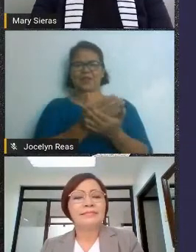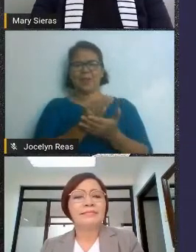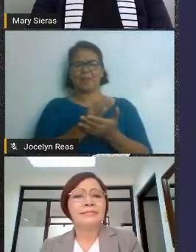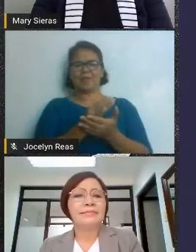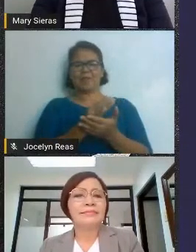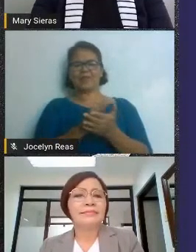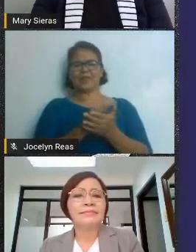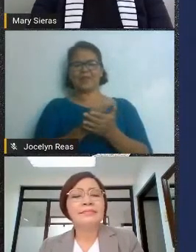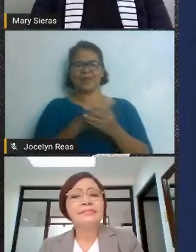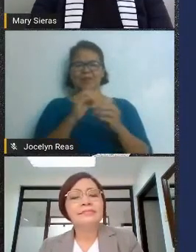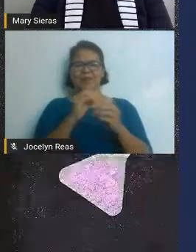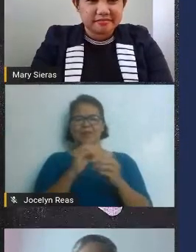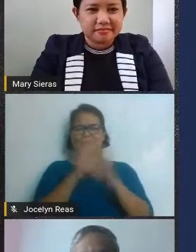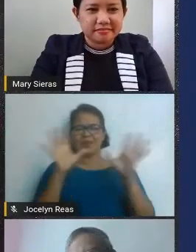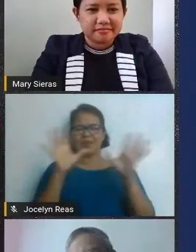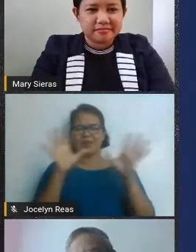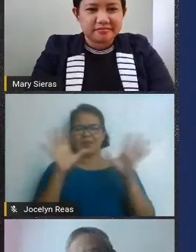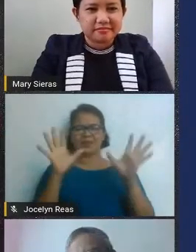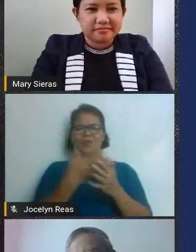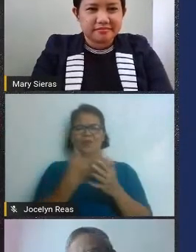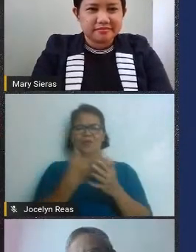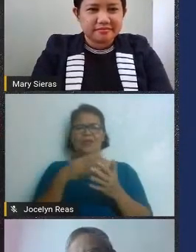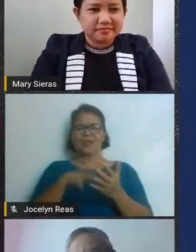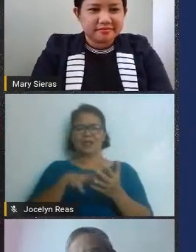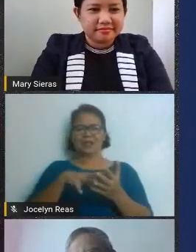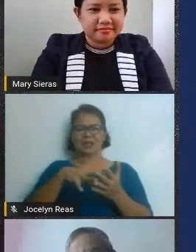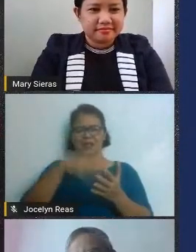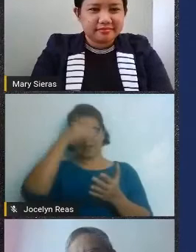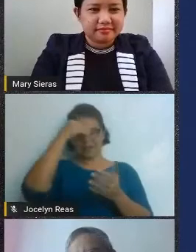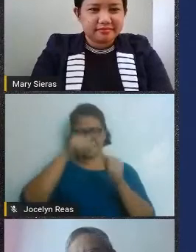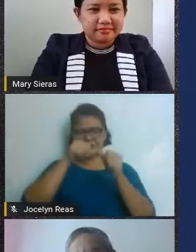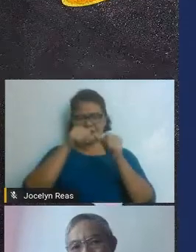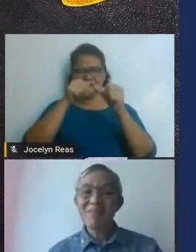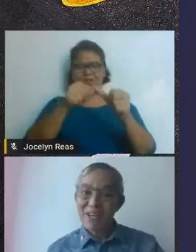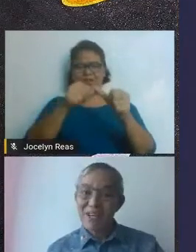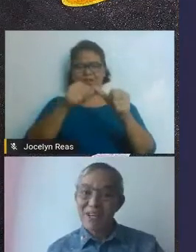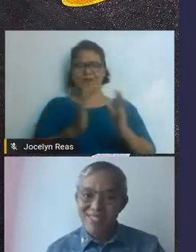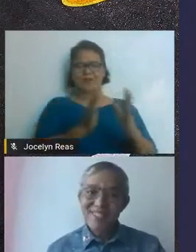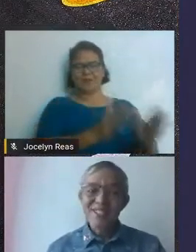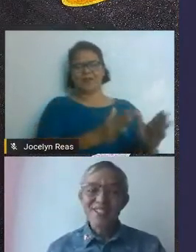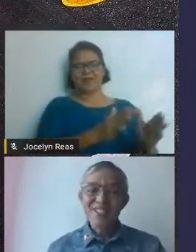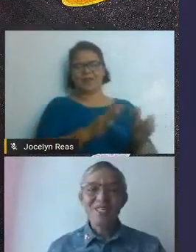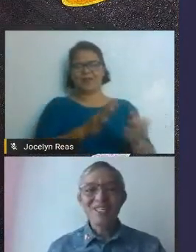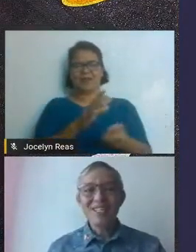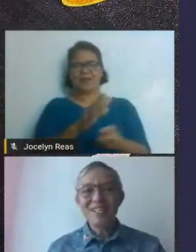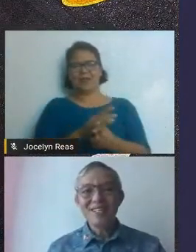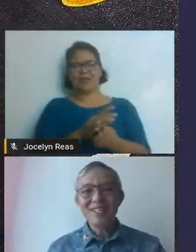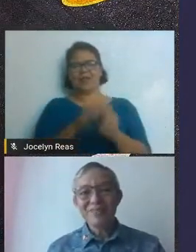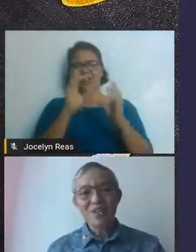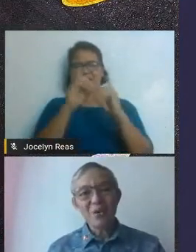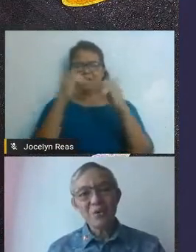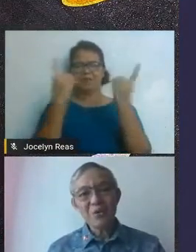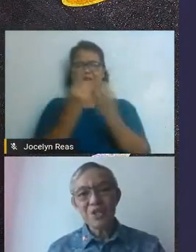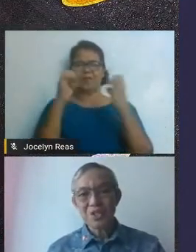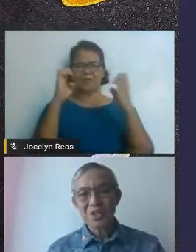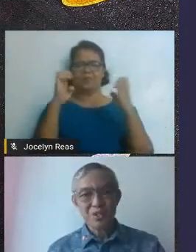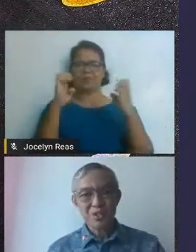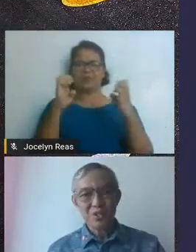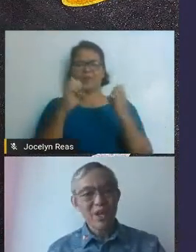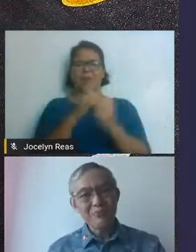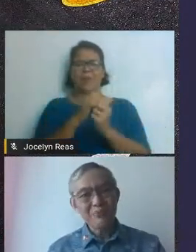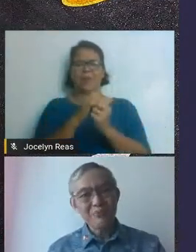plan of the Department of Education. This was prepared by the department with